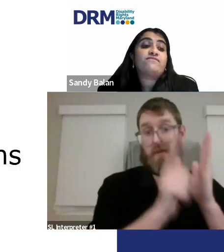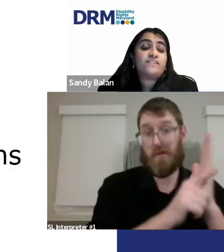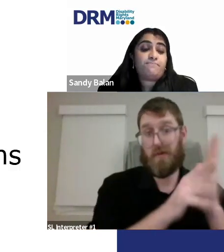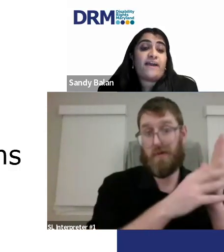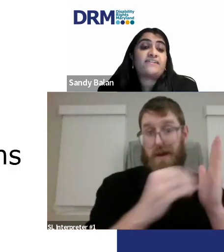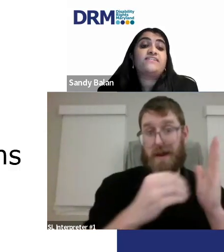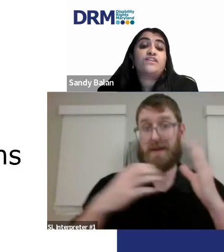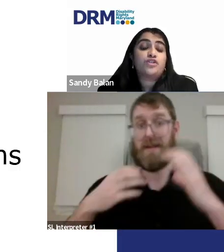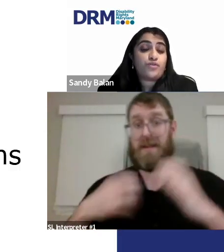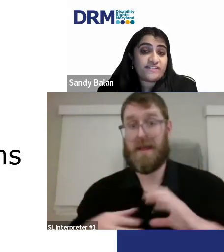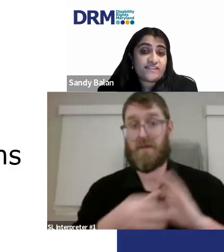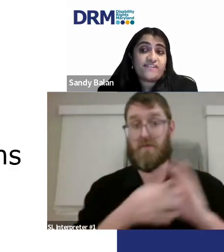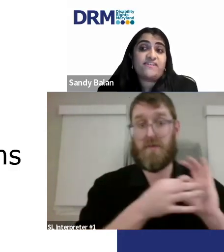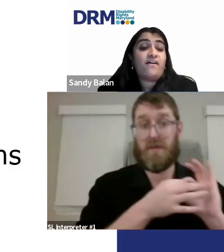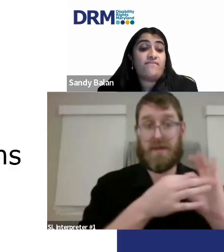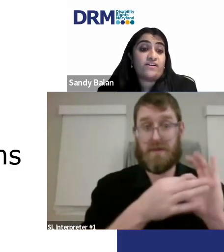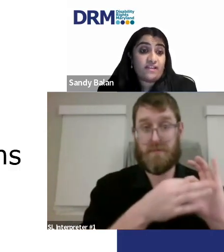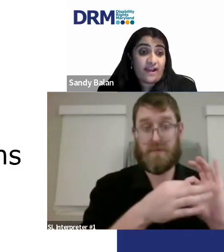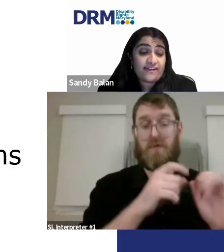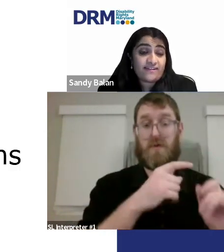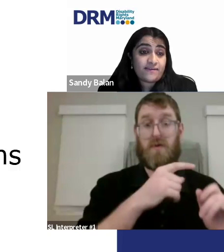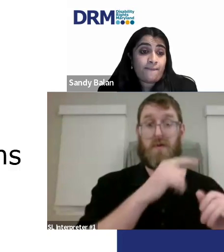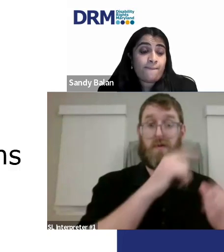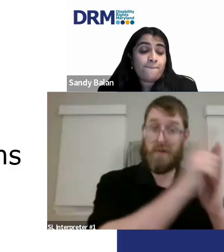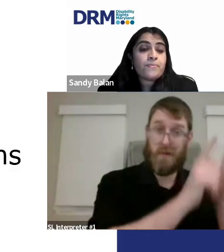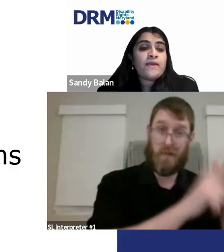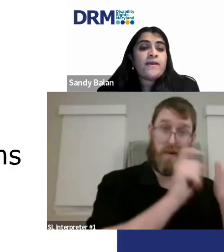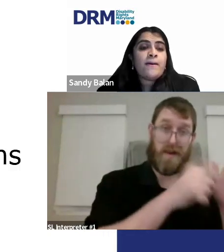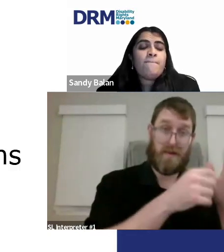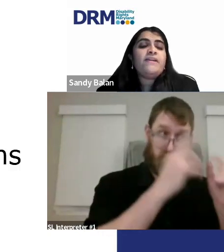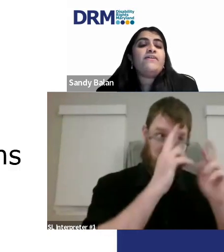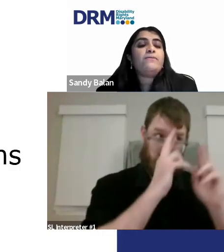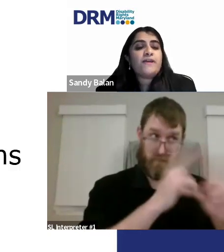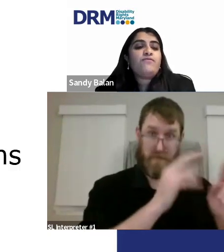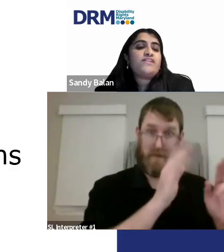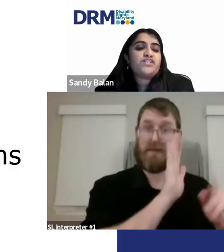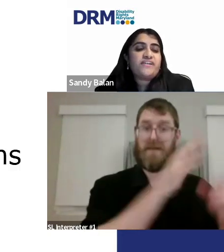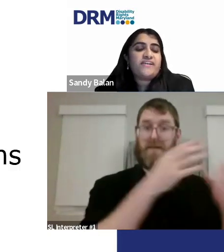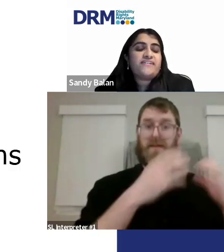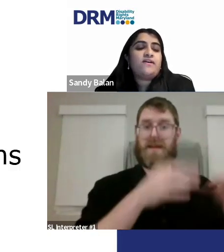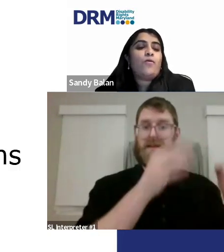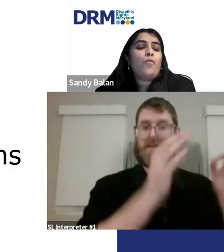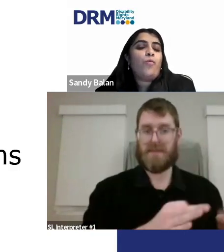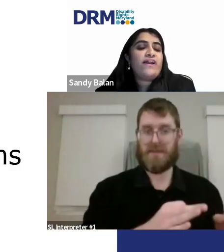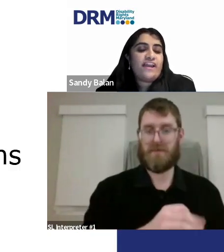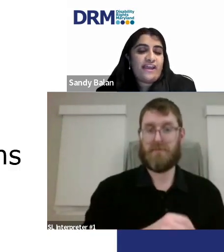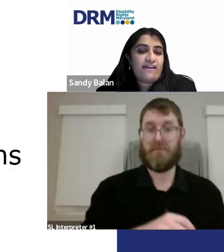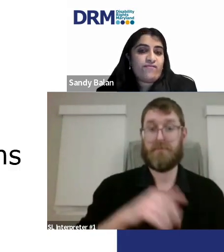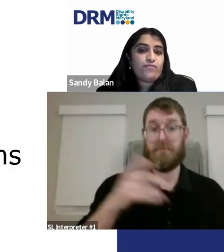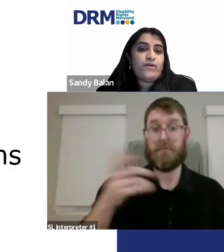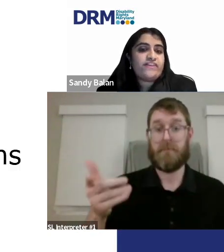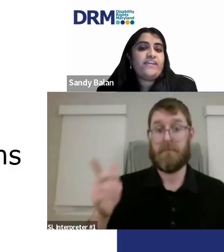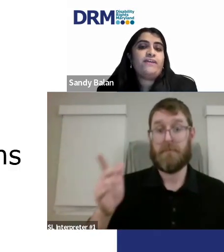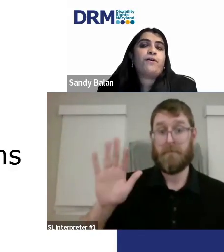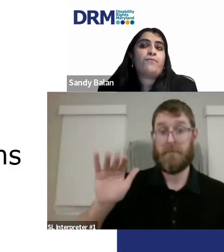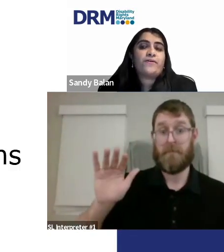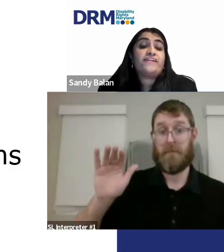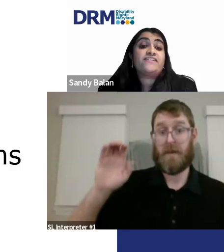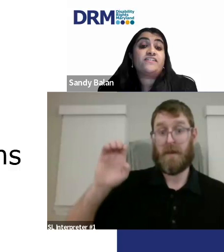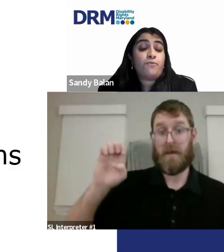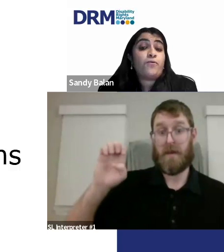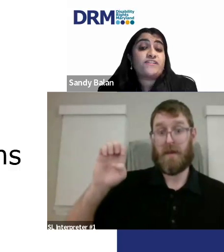that they have to respect the choices of their client. But now the big question is, what if, with